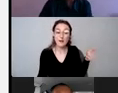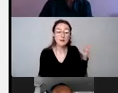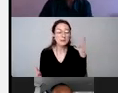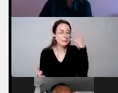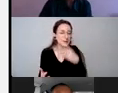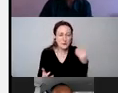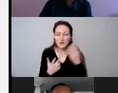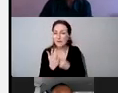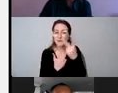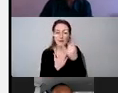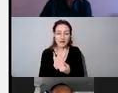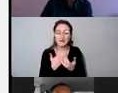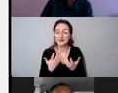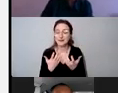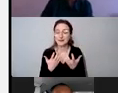Yulia include